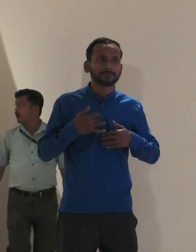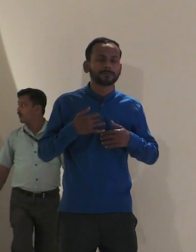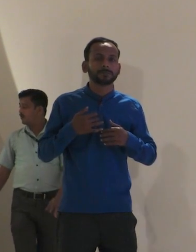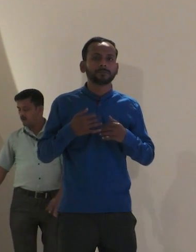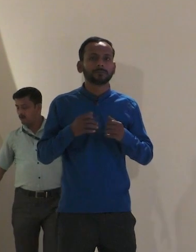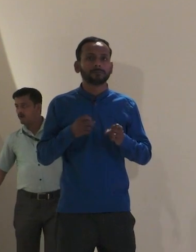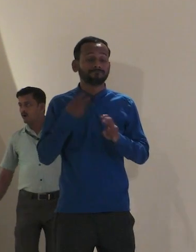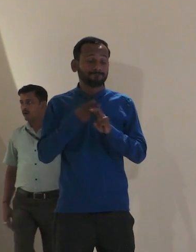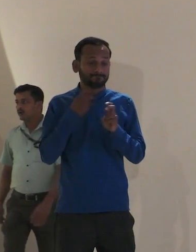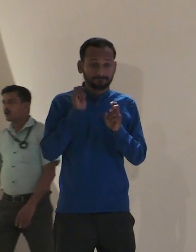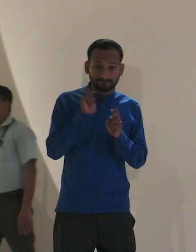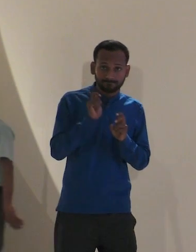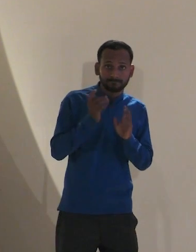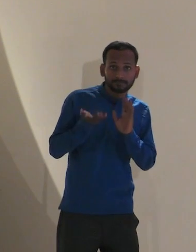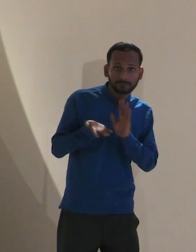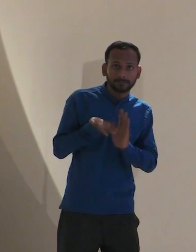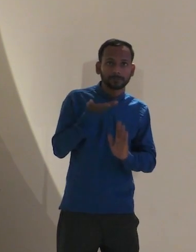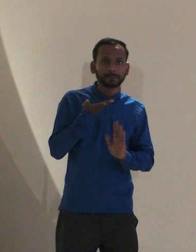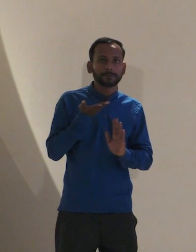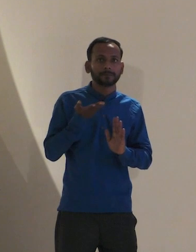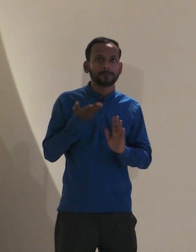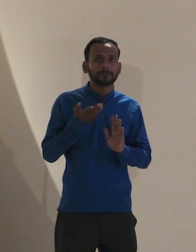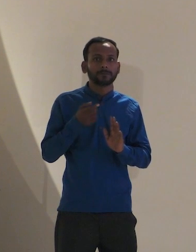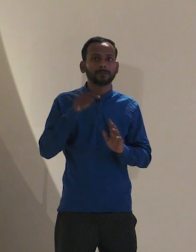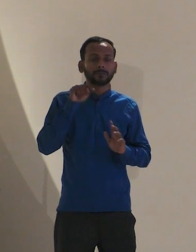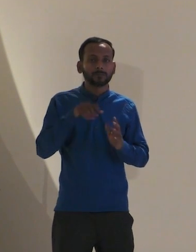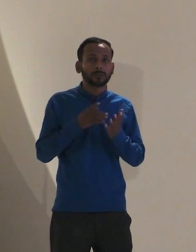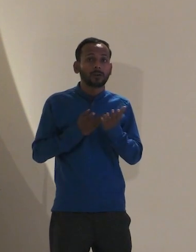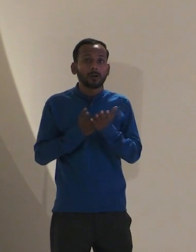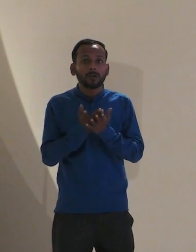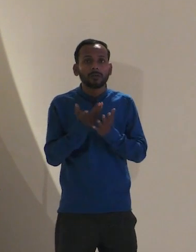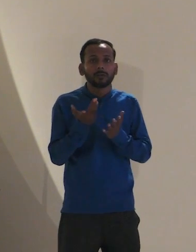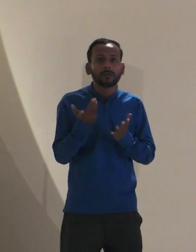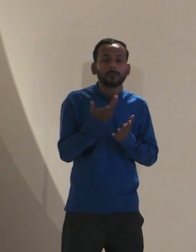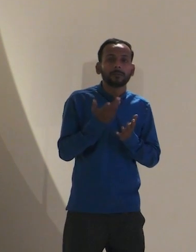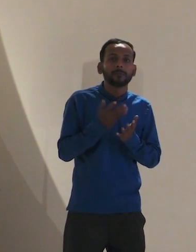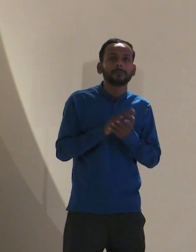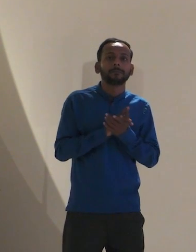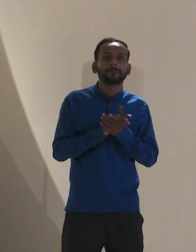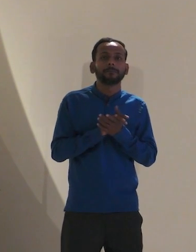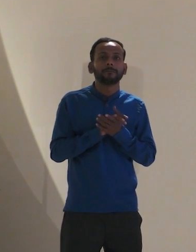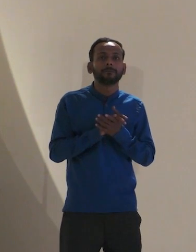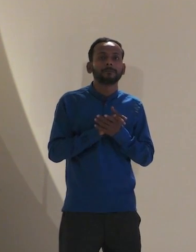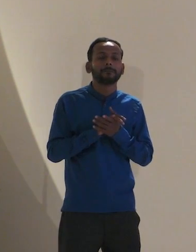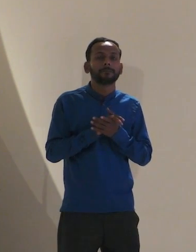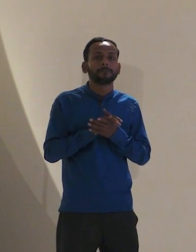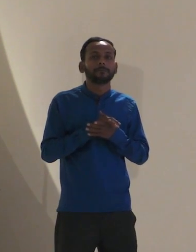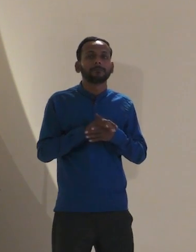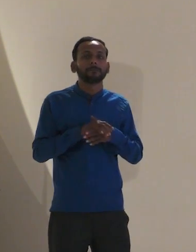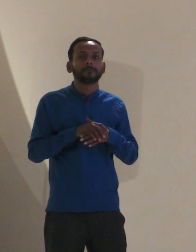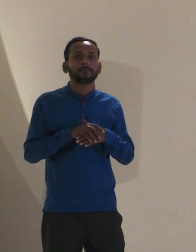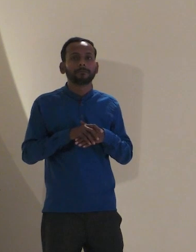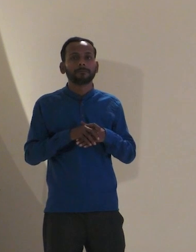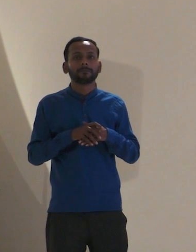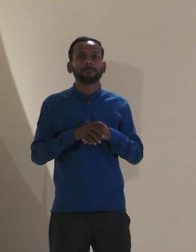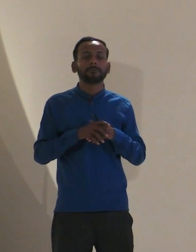also for the museum spaces themselves. Now, how it would look is something which I am quite curious to know, how it would look